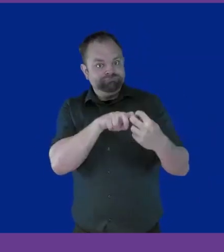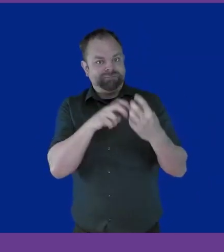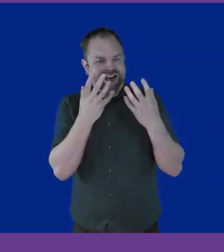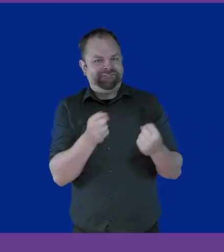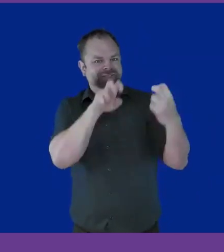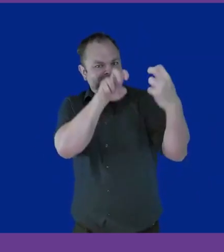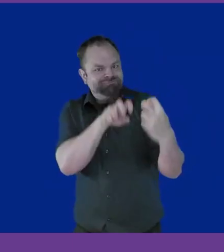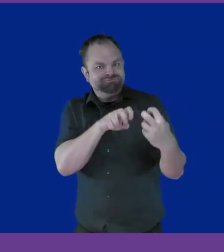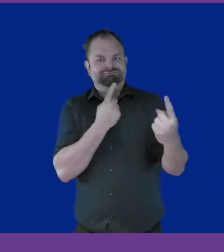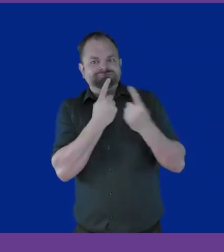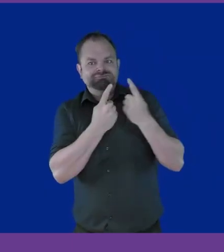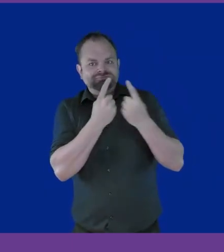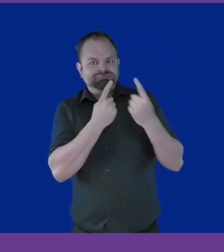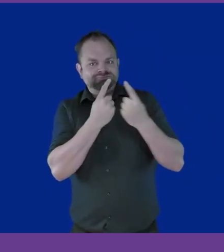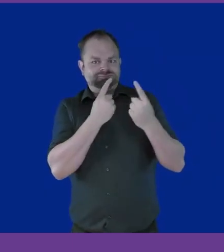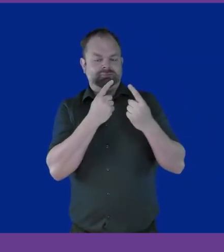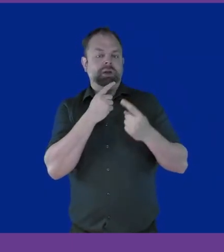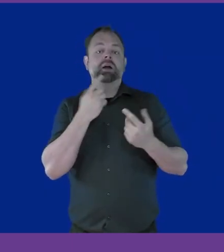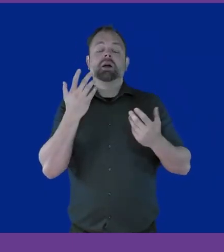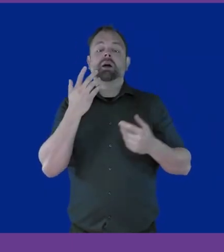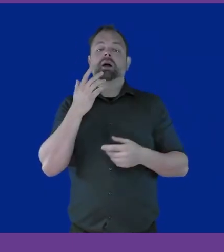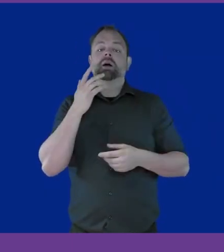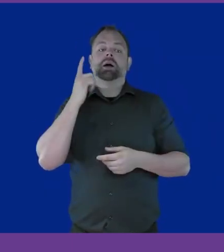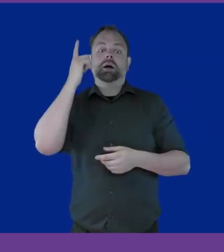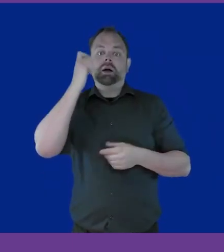is so important. If you see things through other